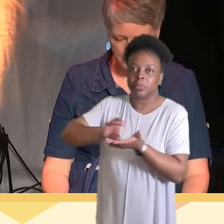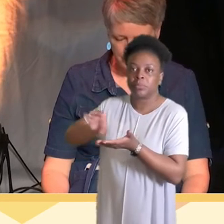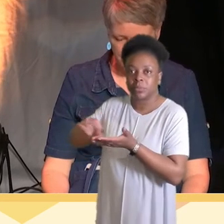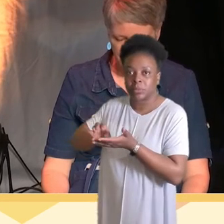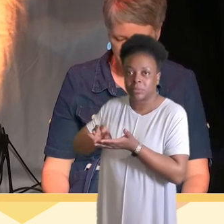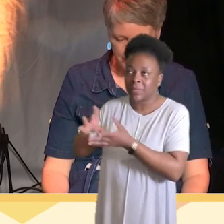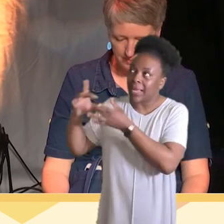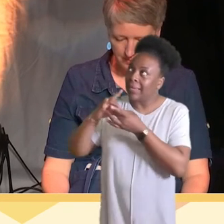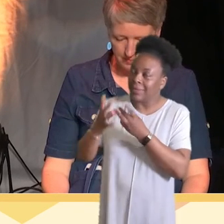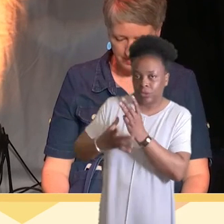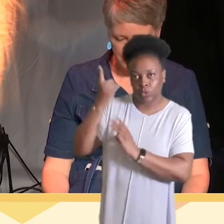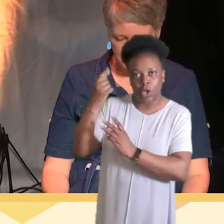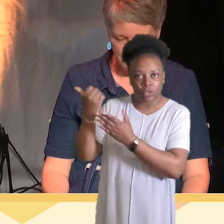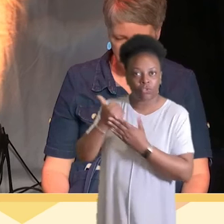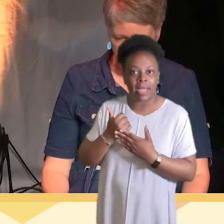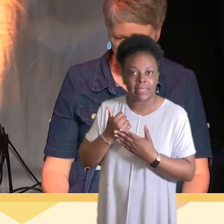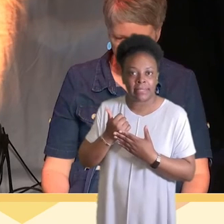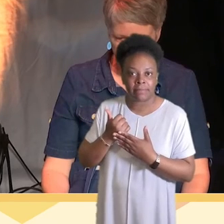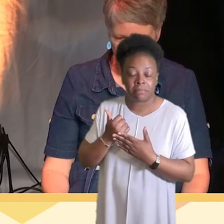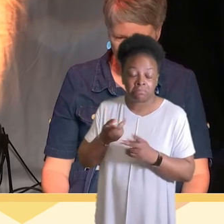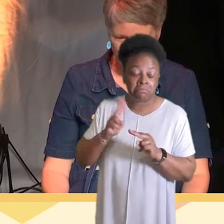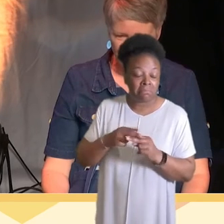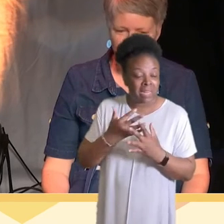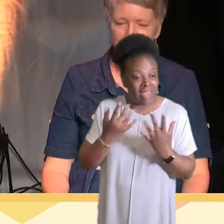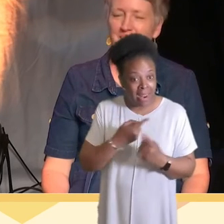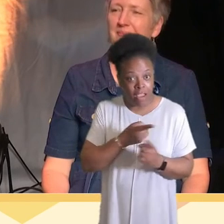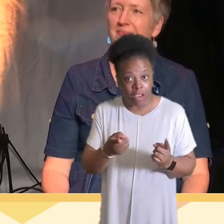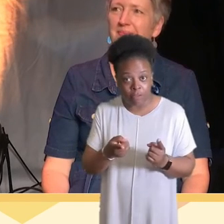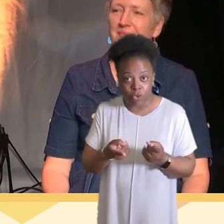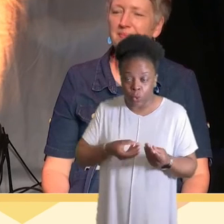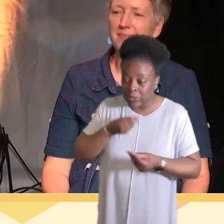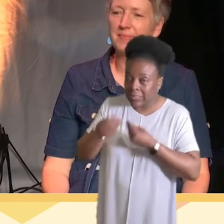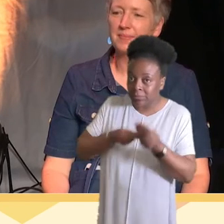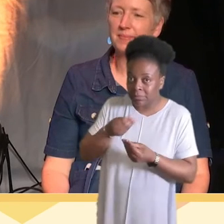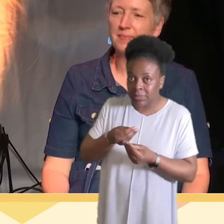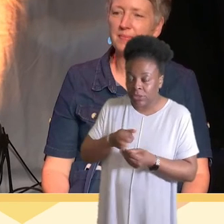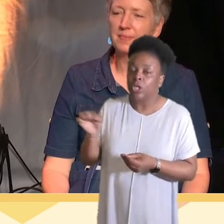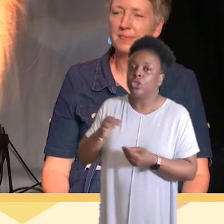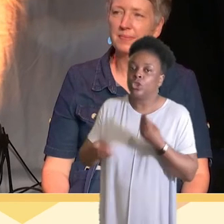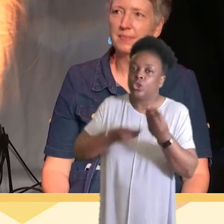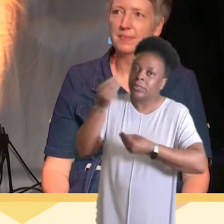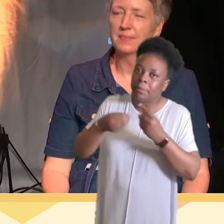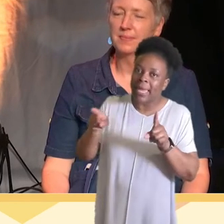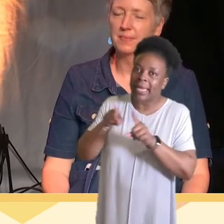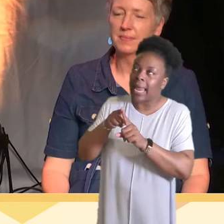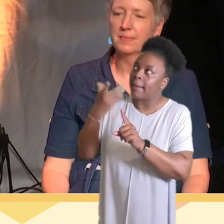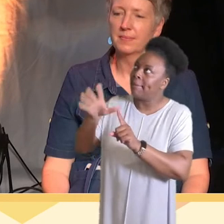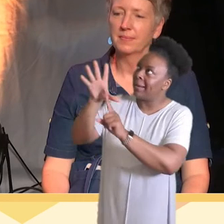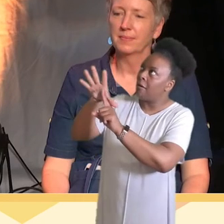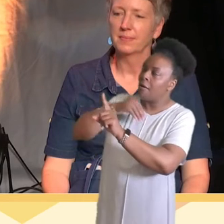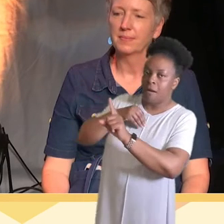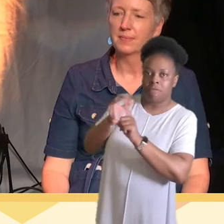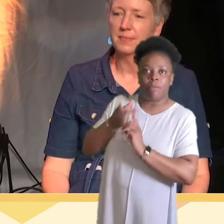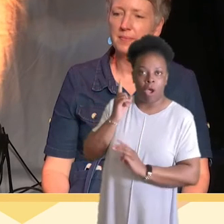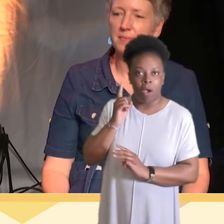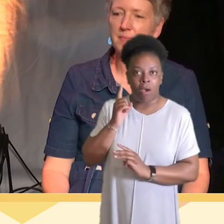various forms. If anyone speaks, they should do so as one who speaks the very words of God. If anyone